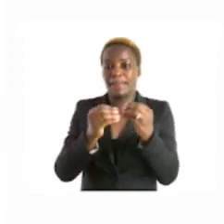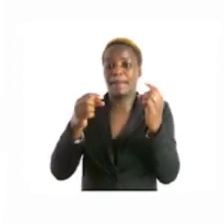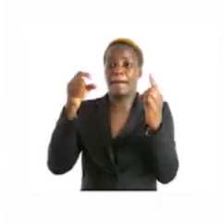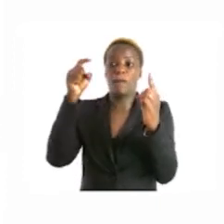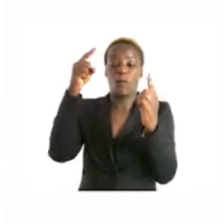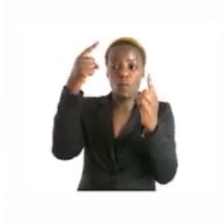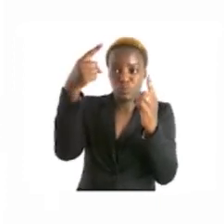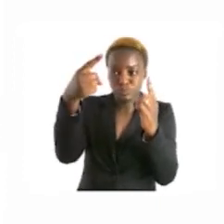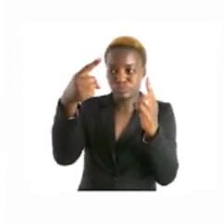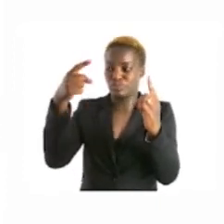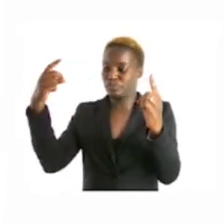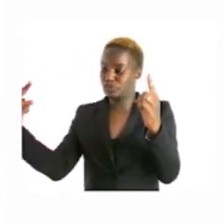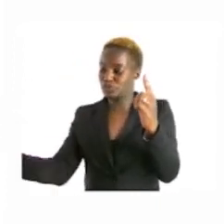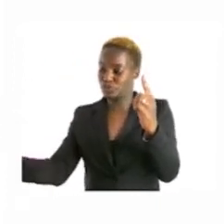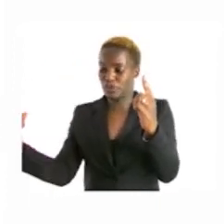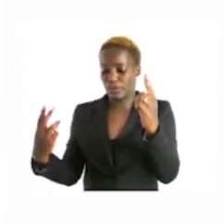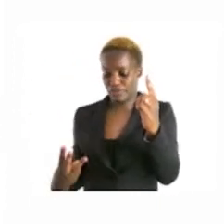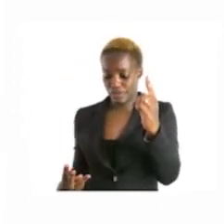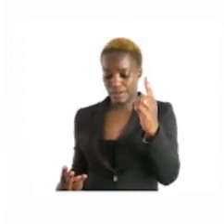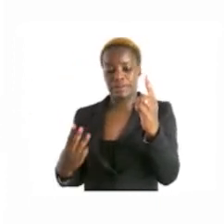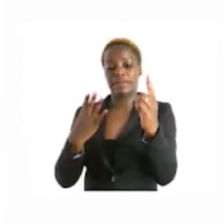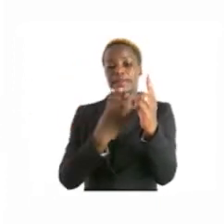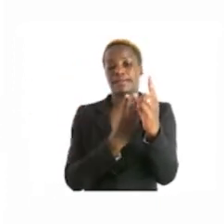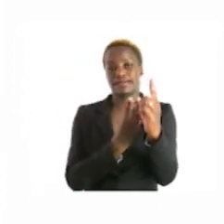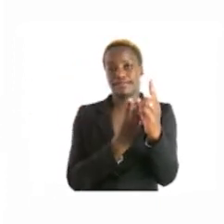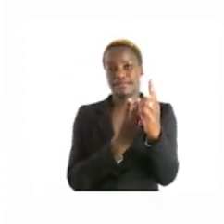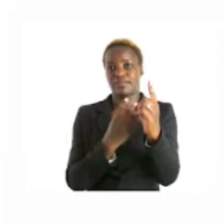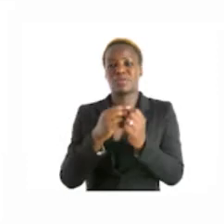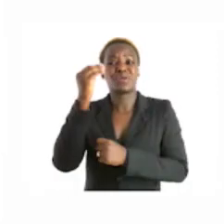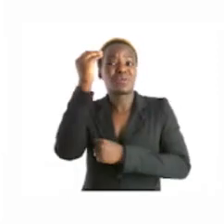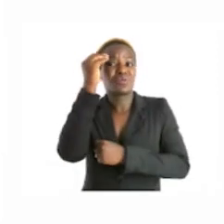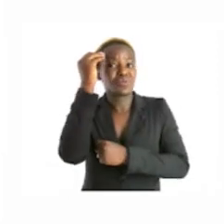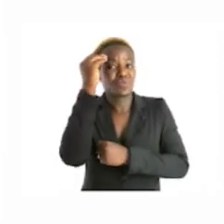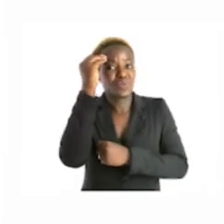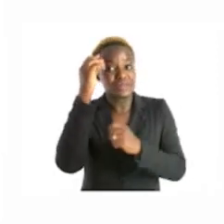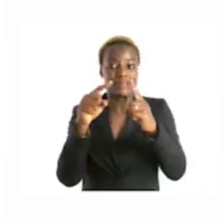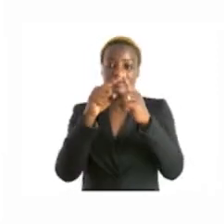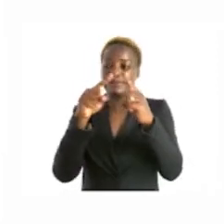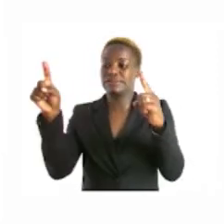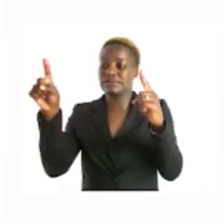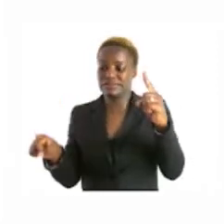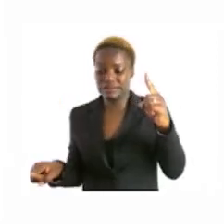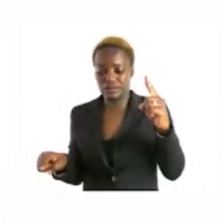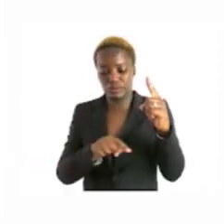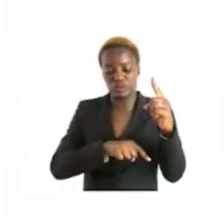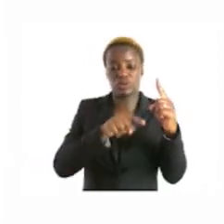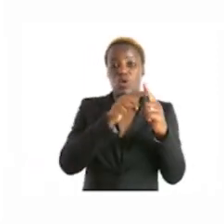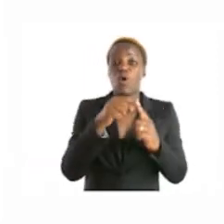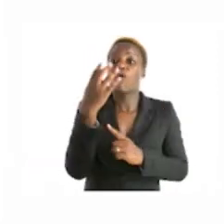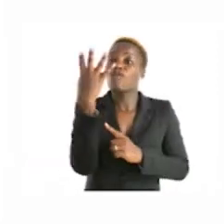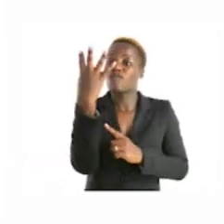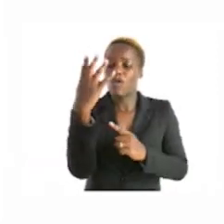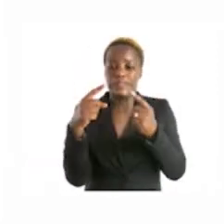1, 2, 3, and a 4. So we know the rectangular shape is made out of